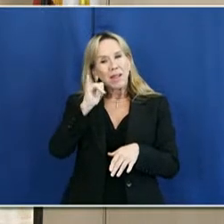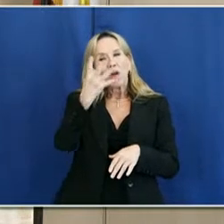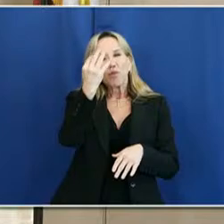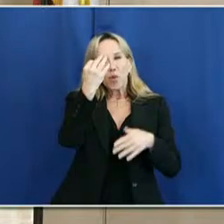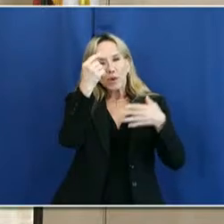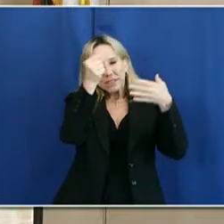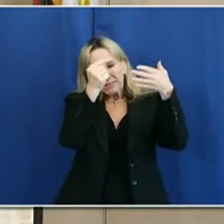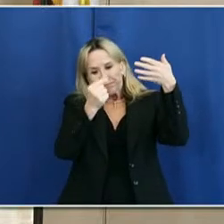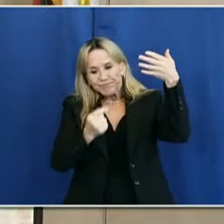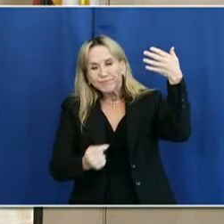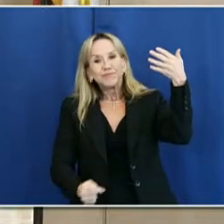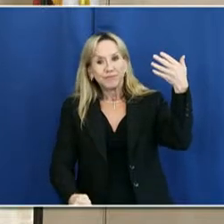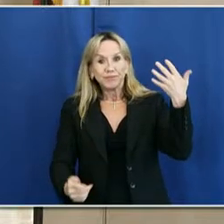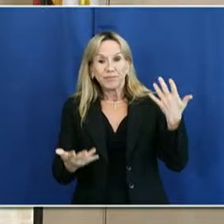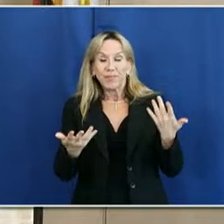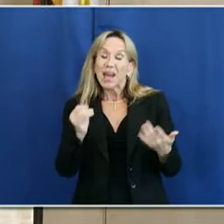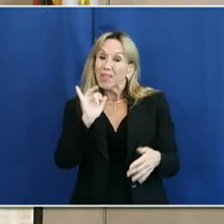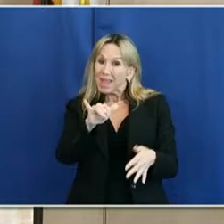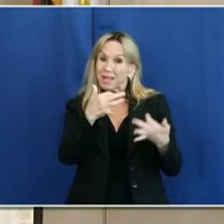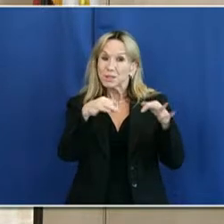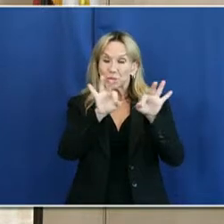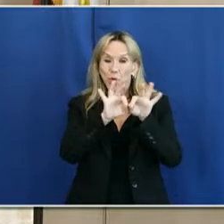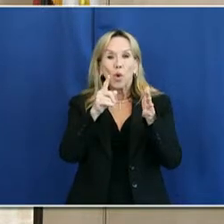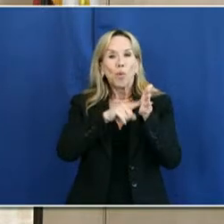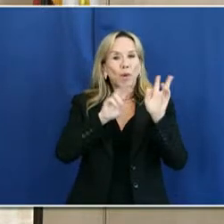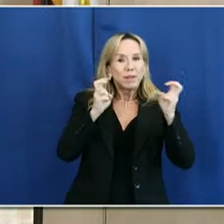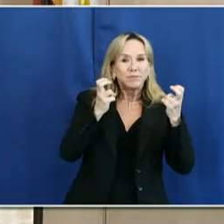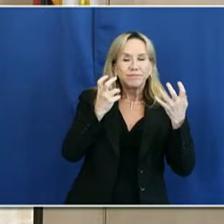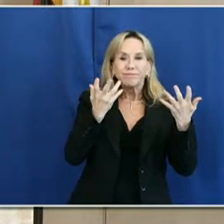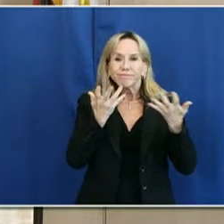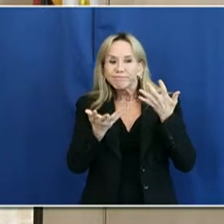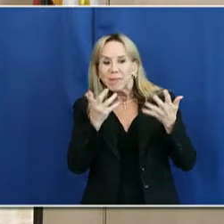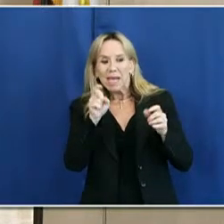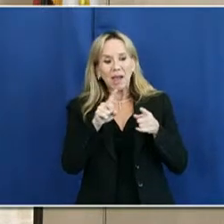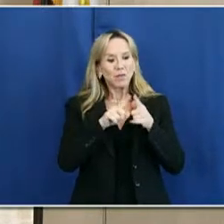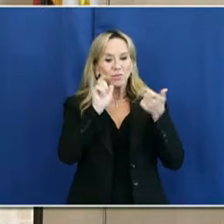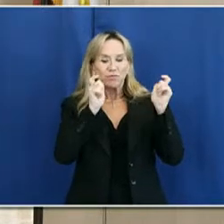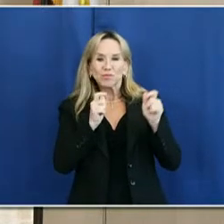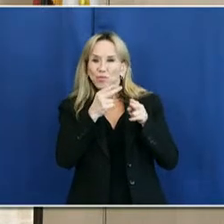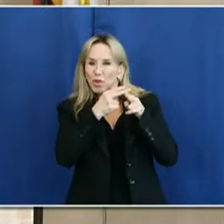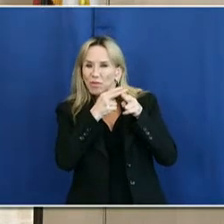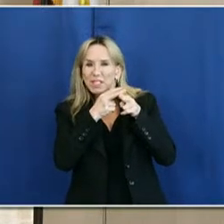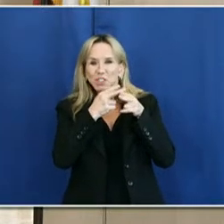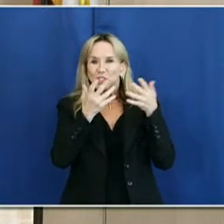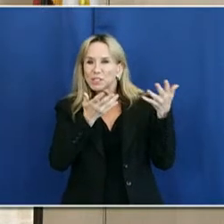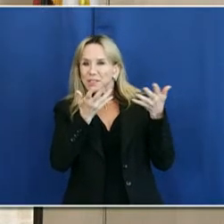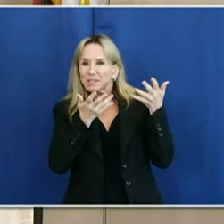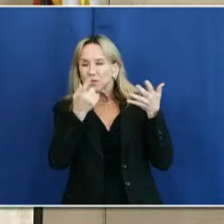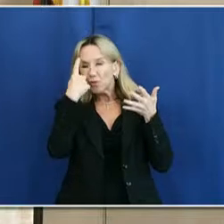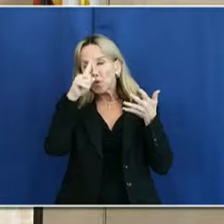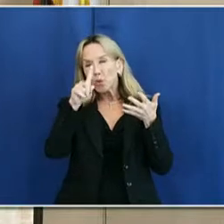really what's important, whether it's what provisions will be made for social